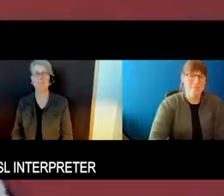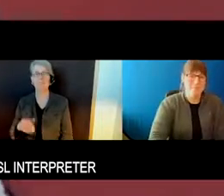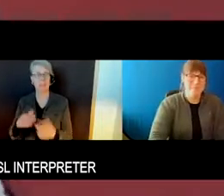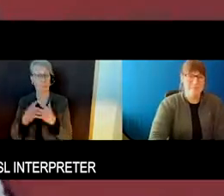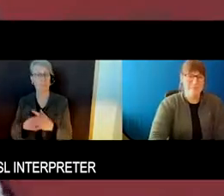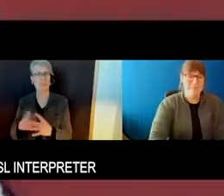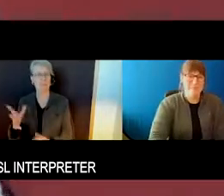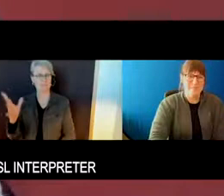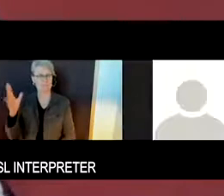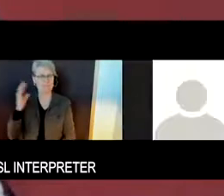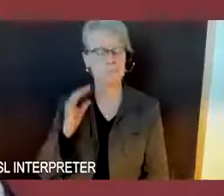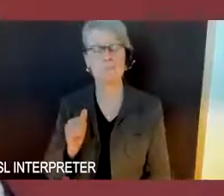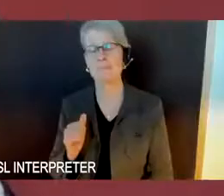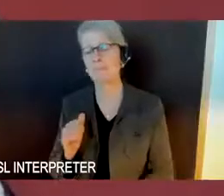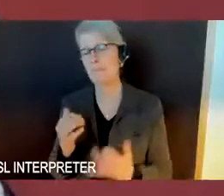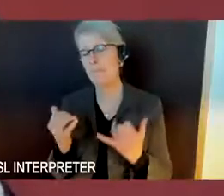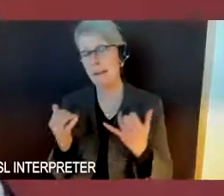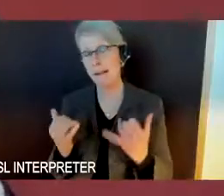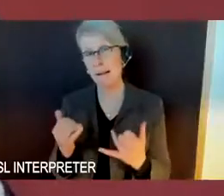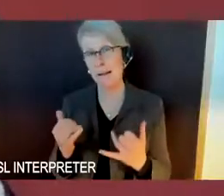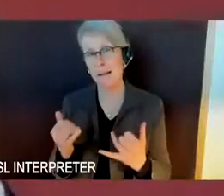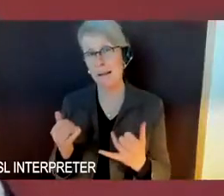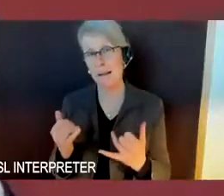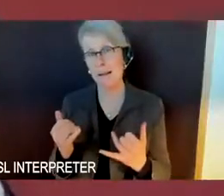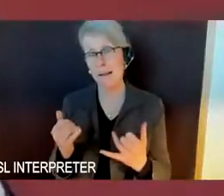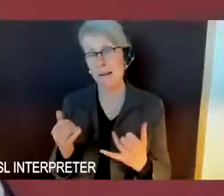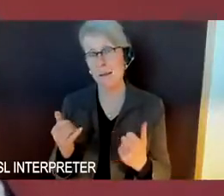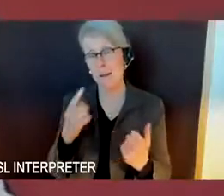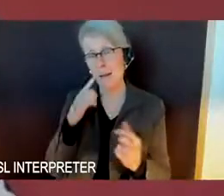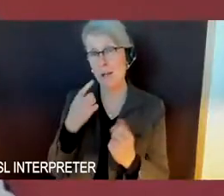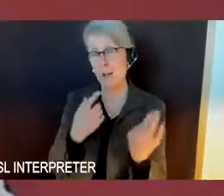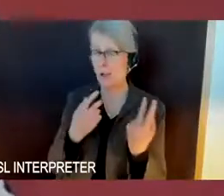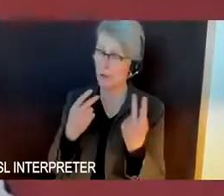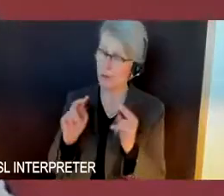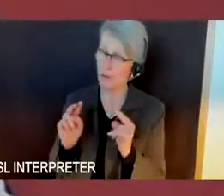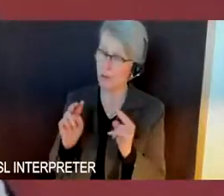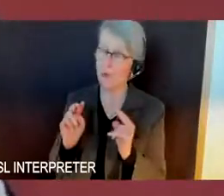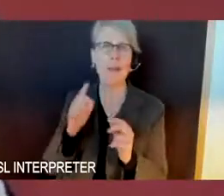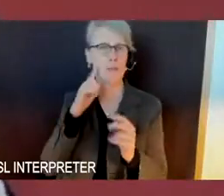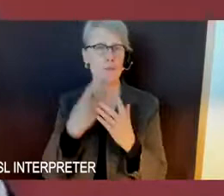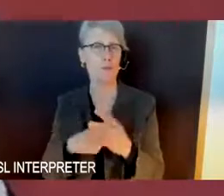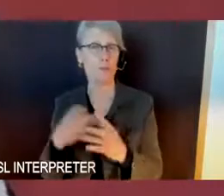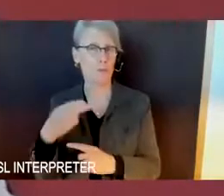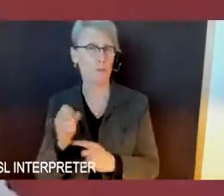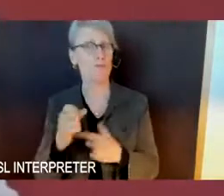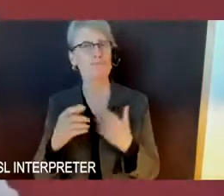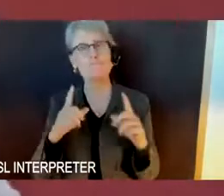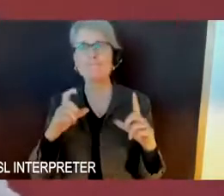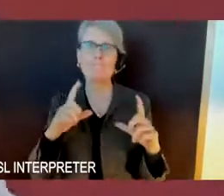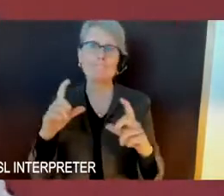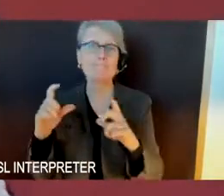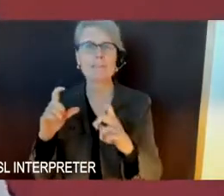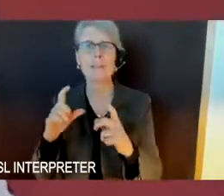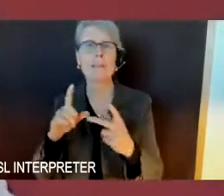When I look at it now, I realize that what was happening as I worked as a photographer. So I